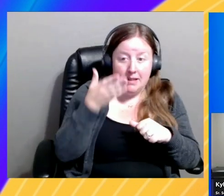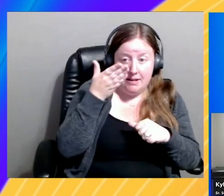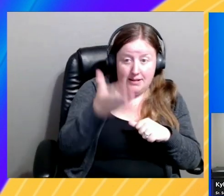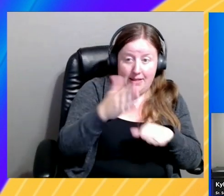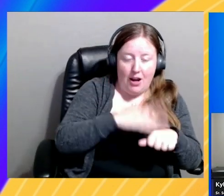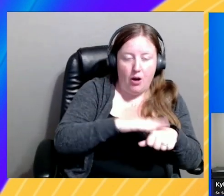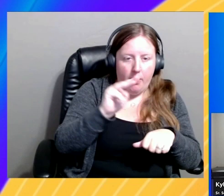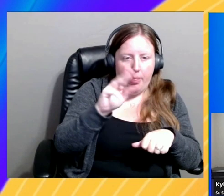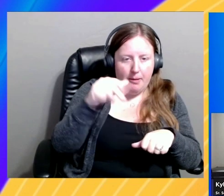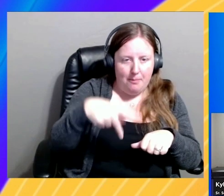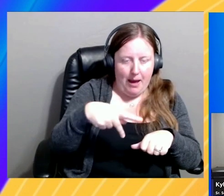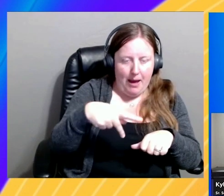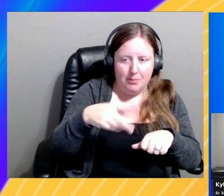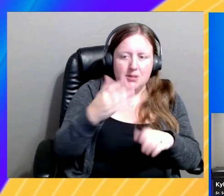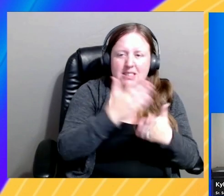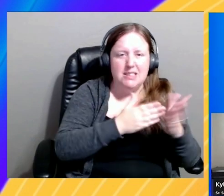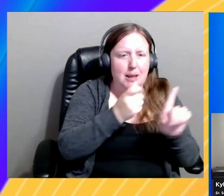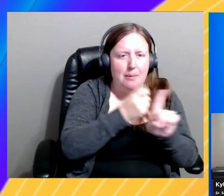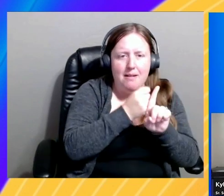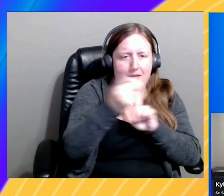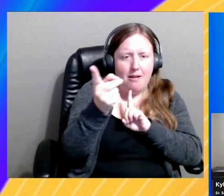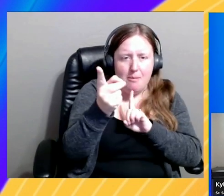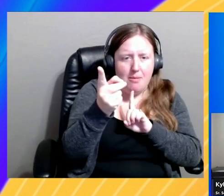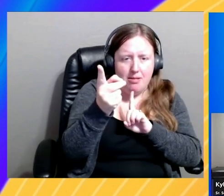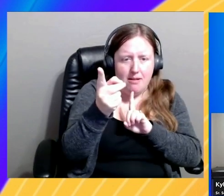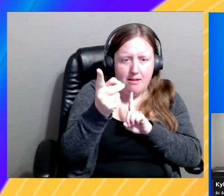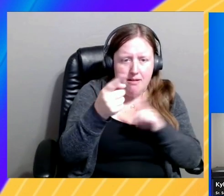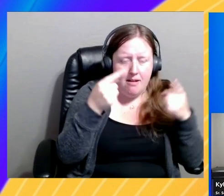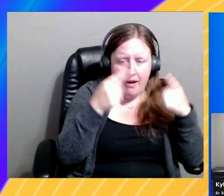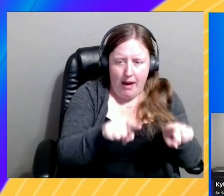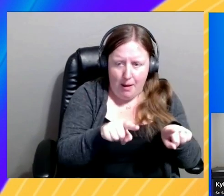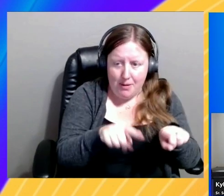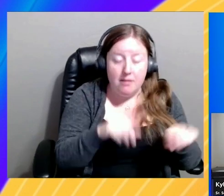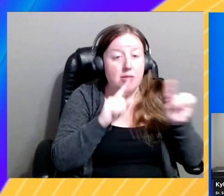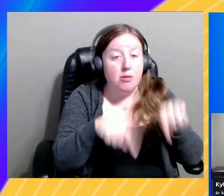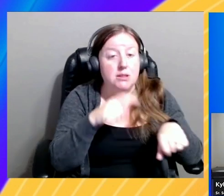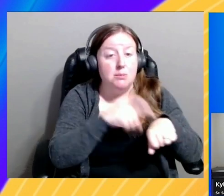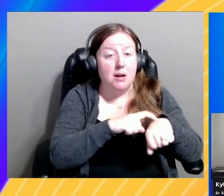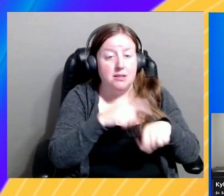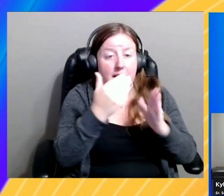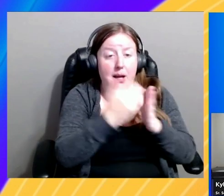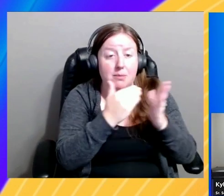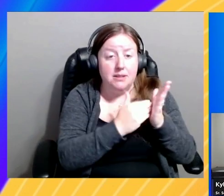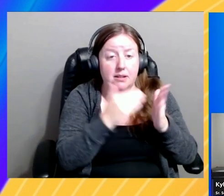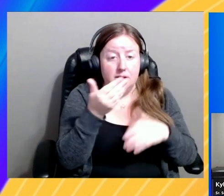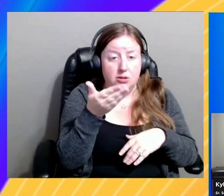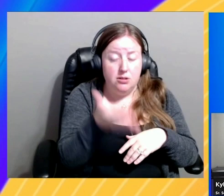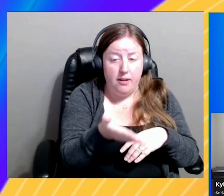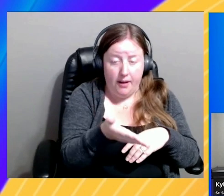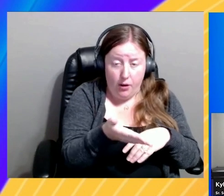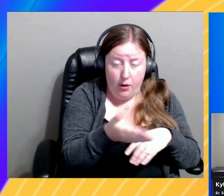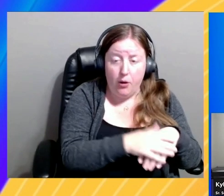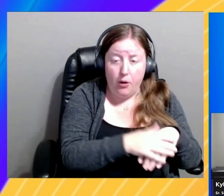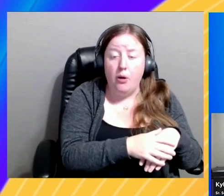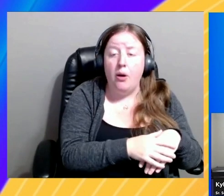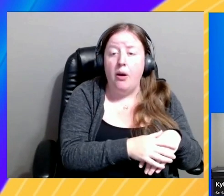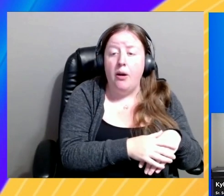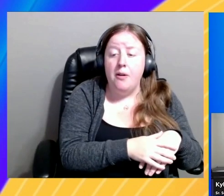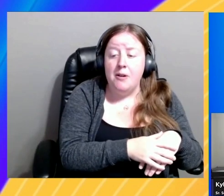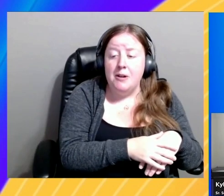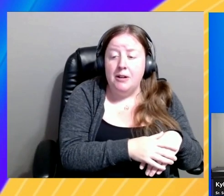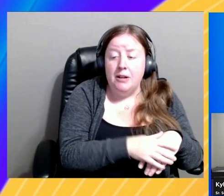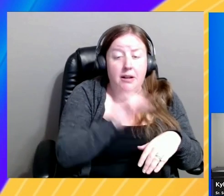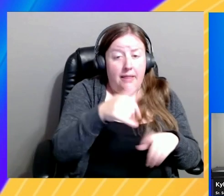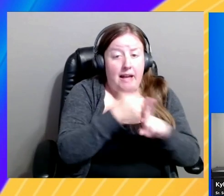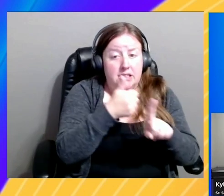some type of anomaly in the response times here. And that by in and of itself is nice, but if